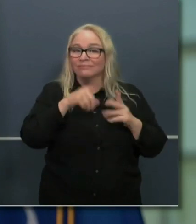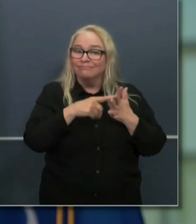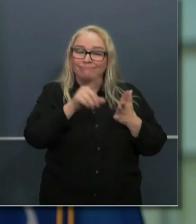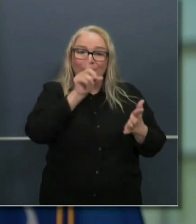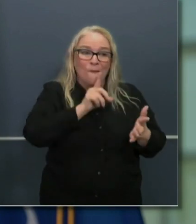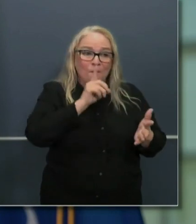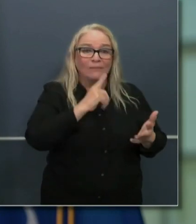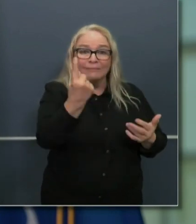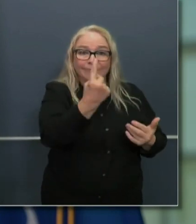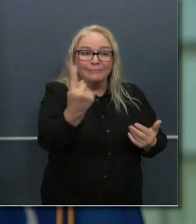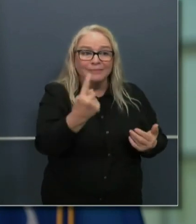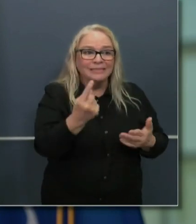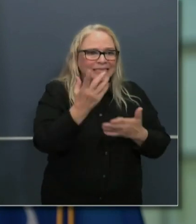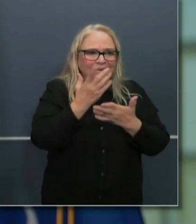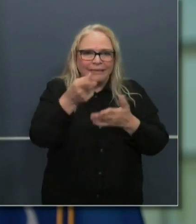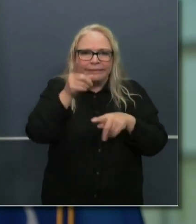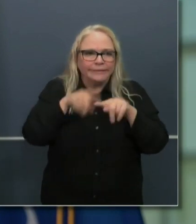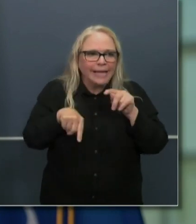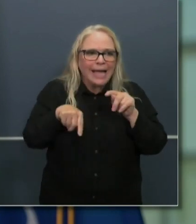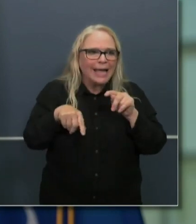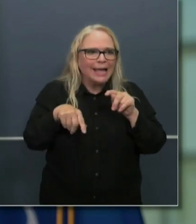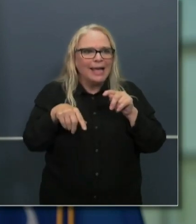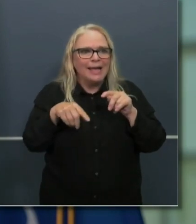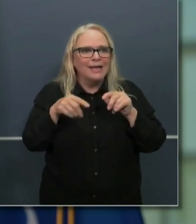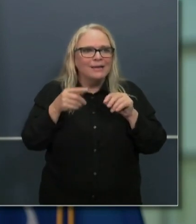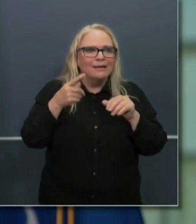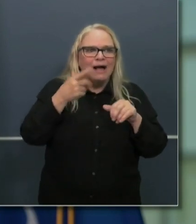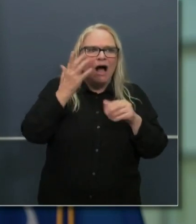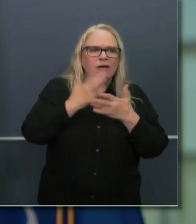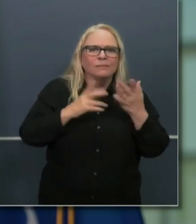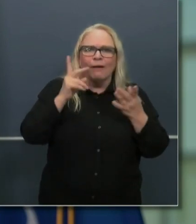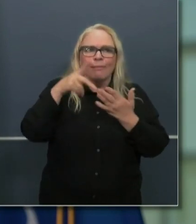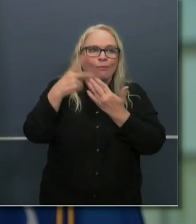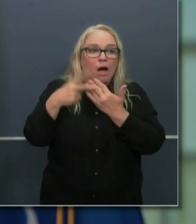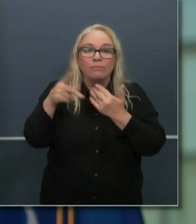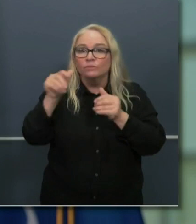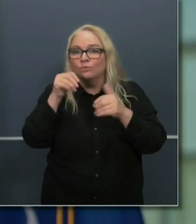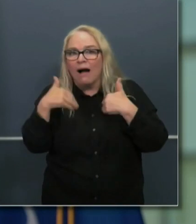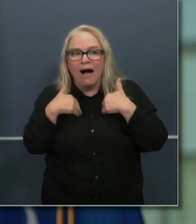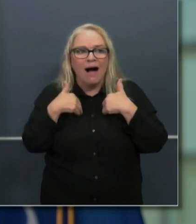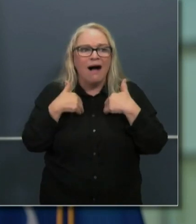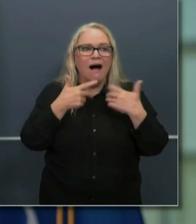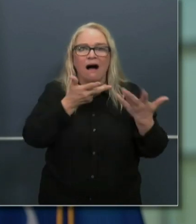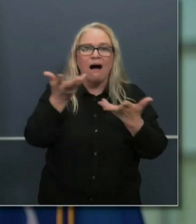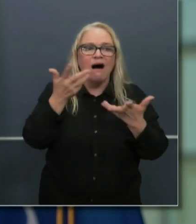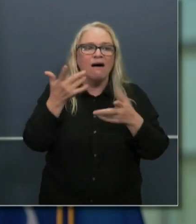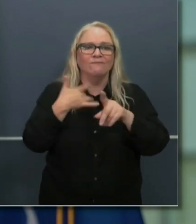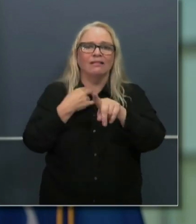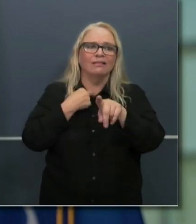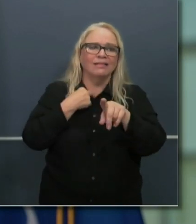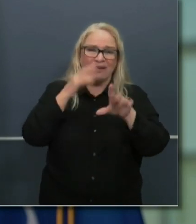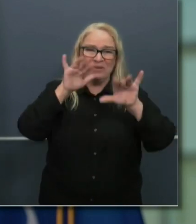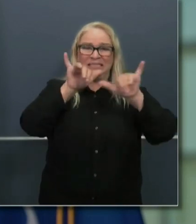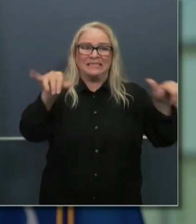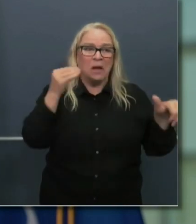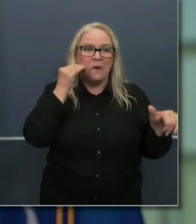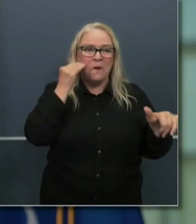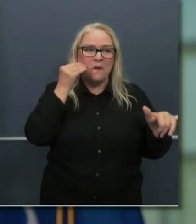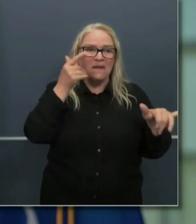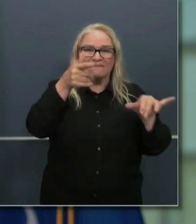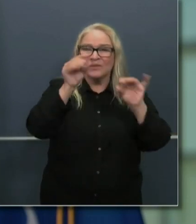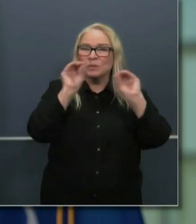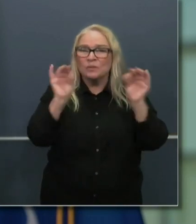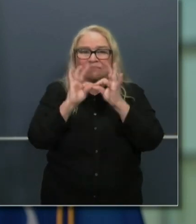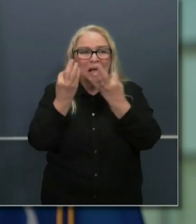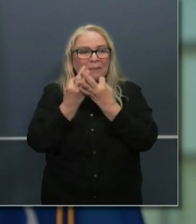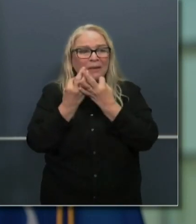not eligible for other programs, and we're mandating you stay at home, but you don't have loved ones to prepare meals for